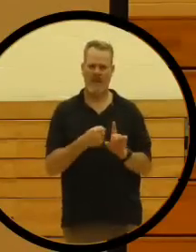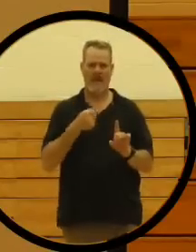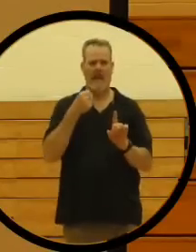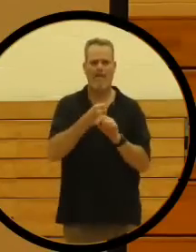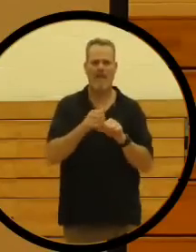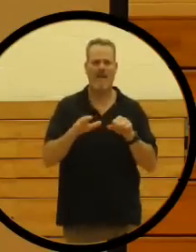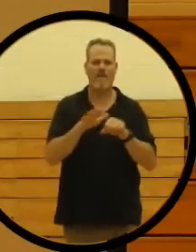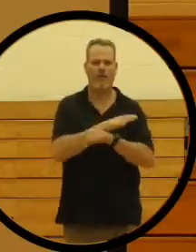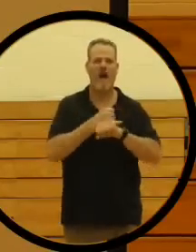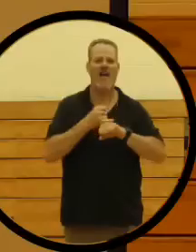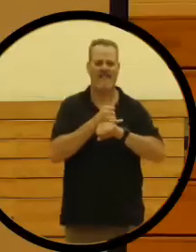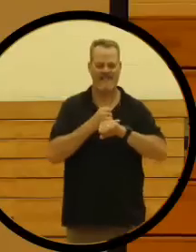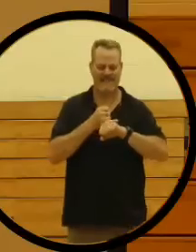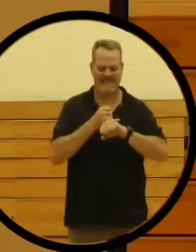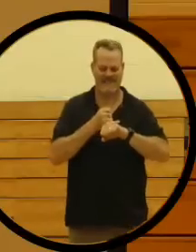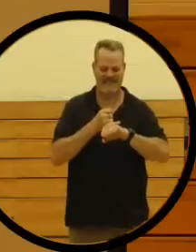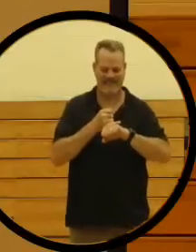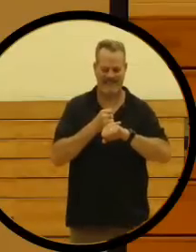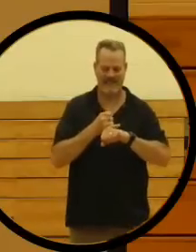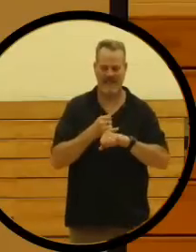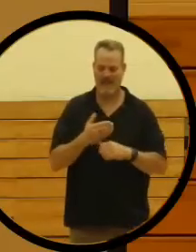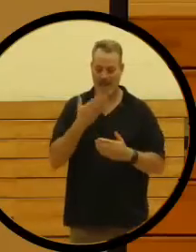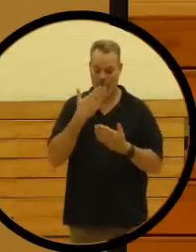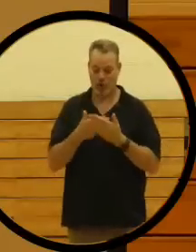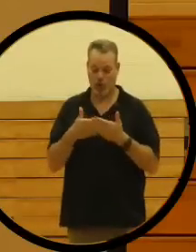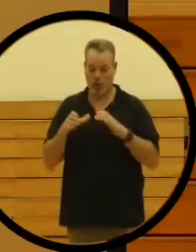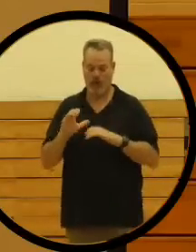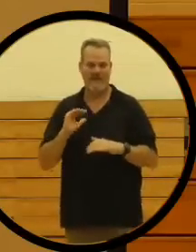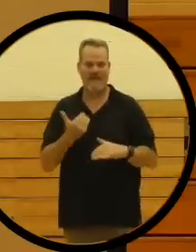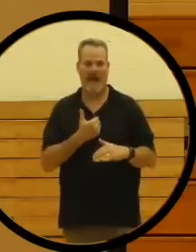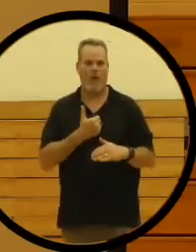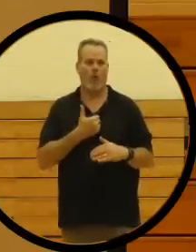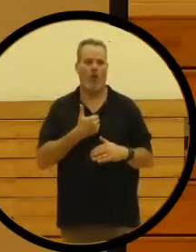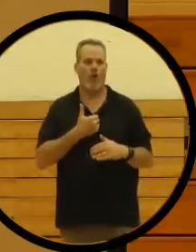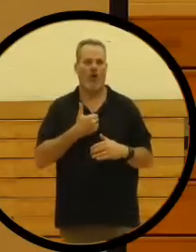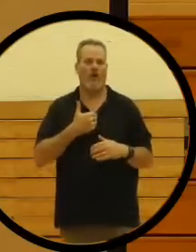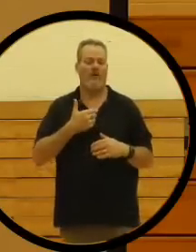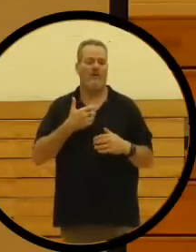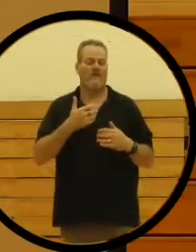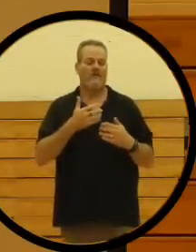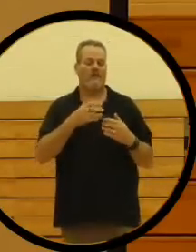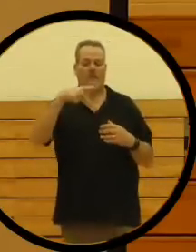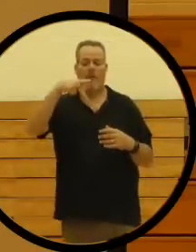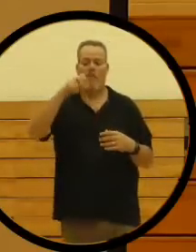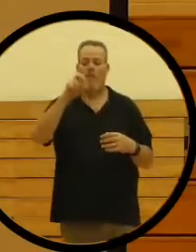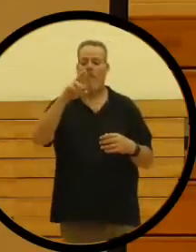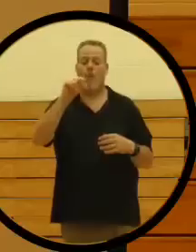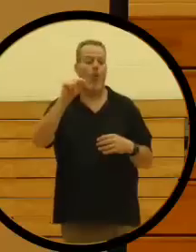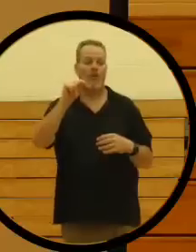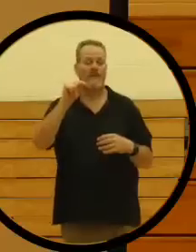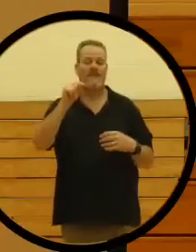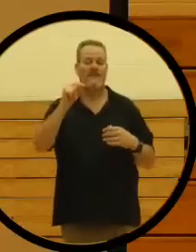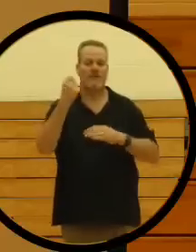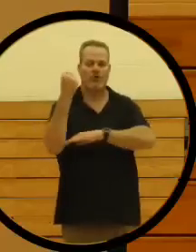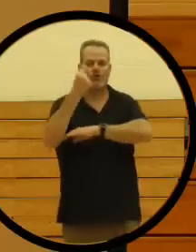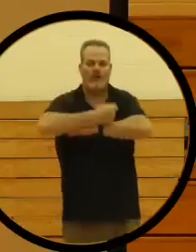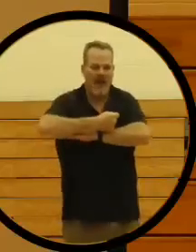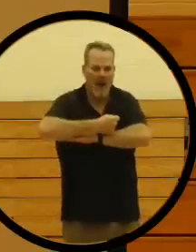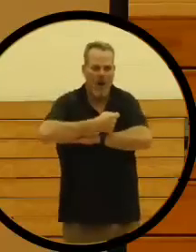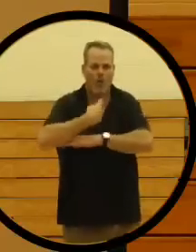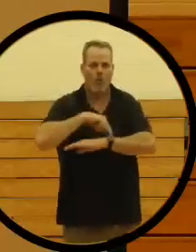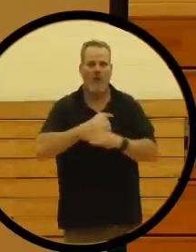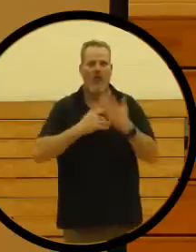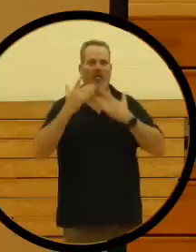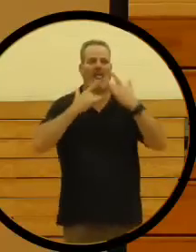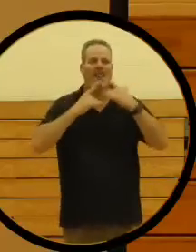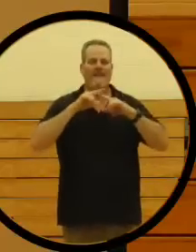the entire island. And there's a good chance that our ports may not be working, we may not be able to get stuff for a while, right? And so we'll